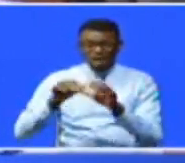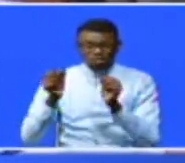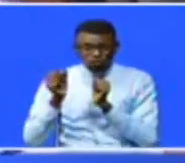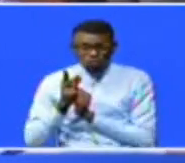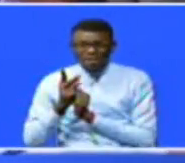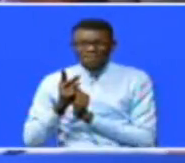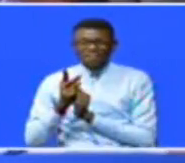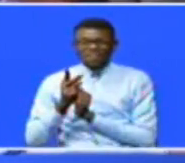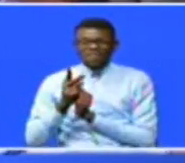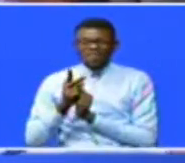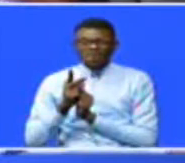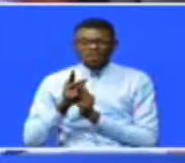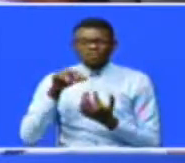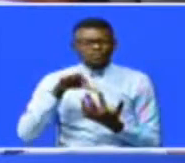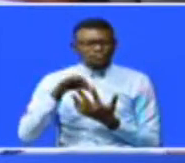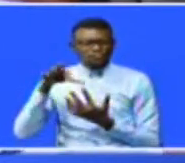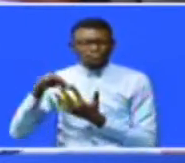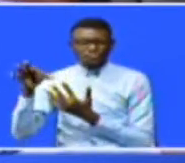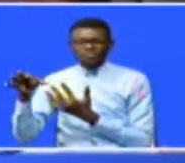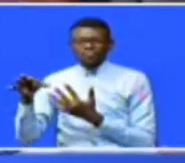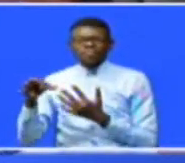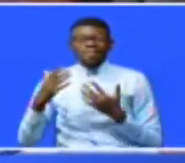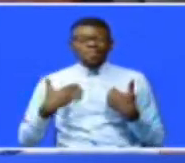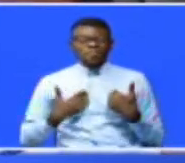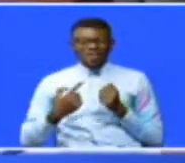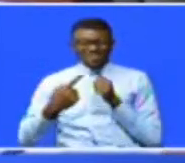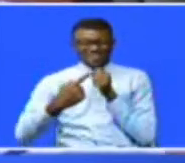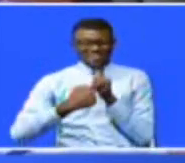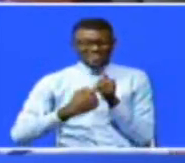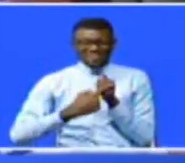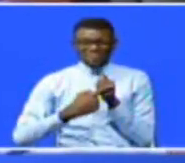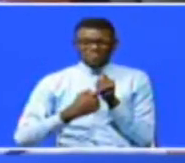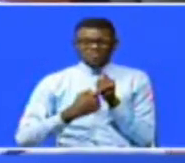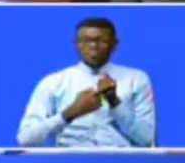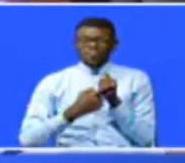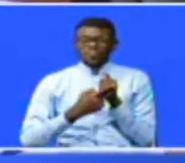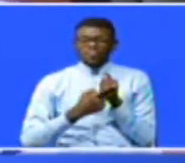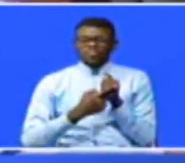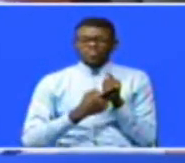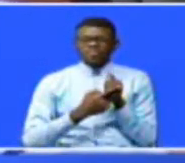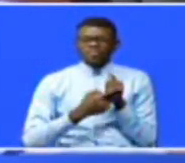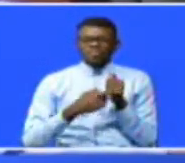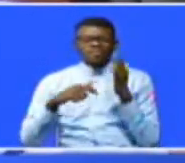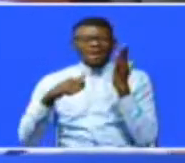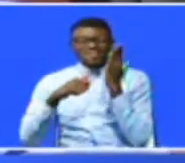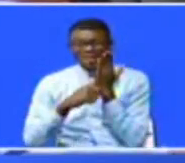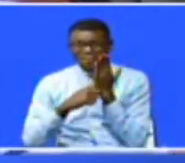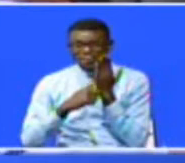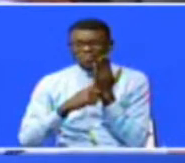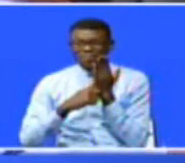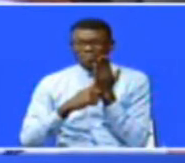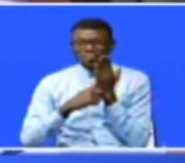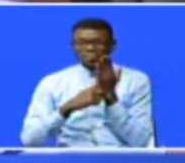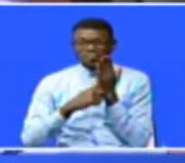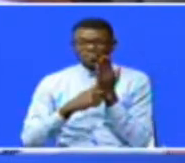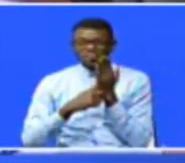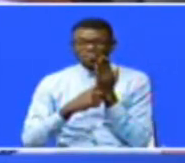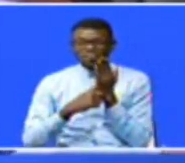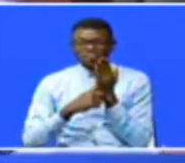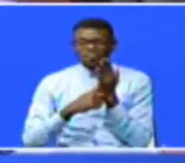be constituted of 60 persons, each named by